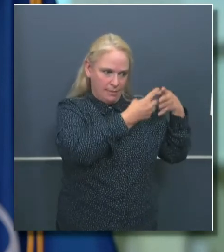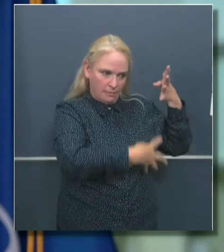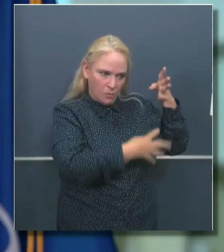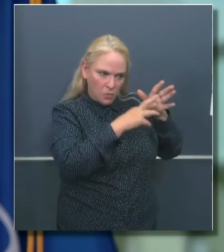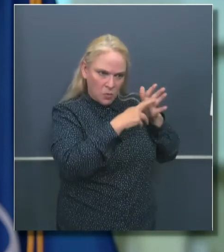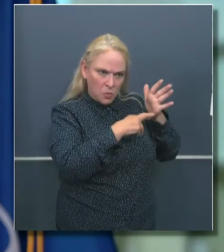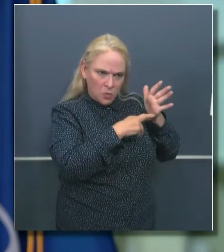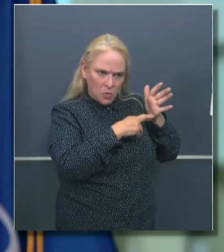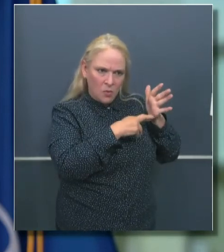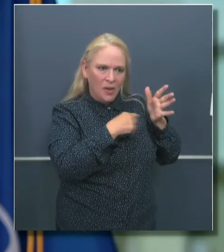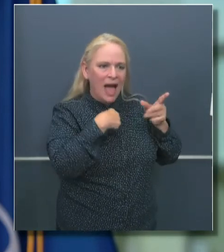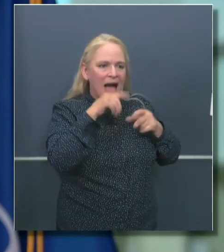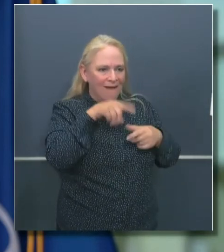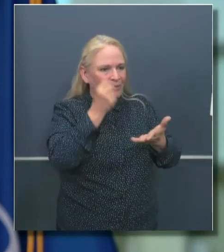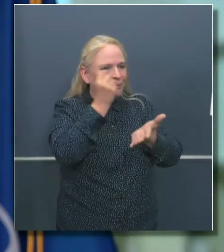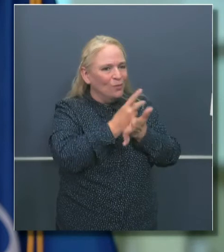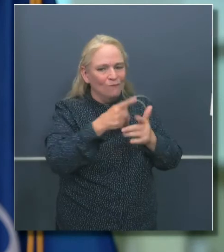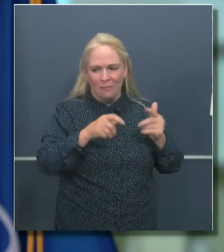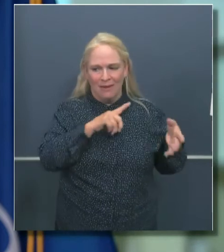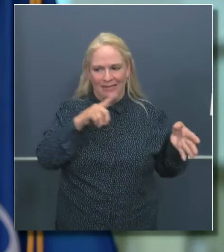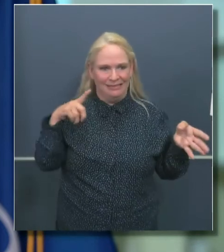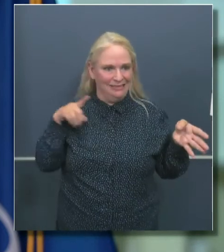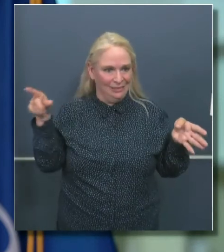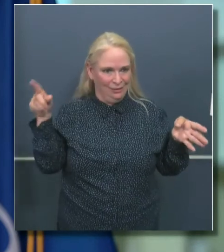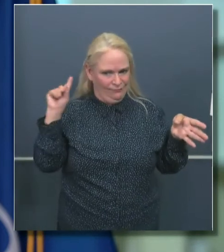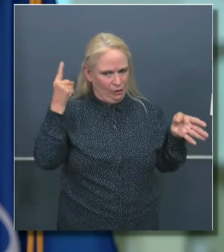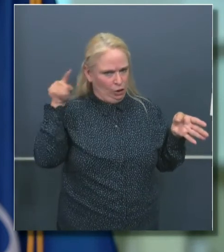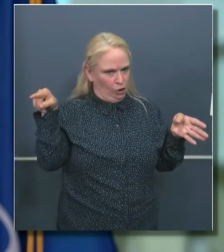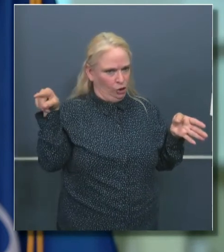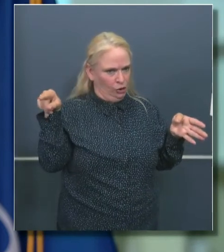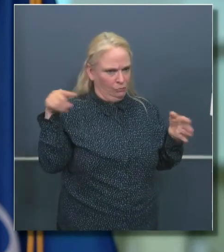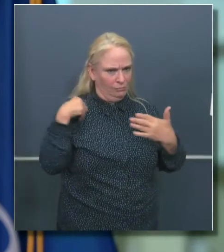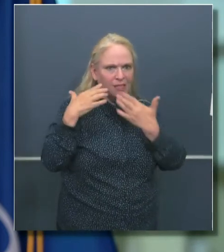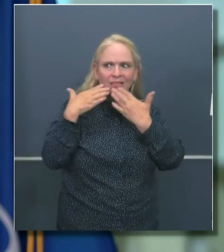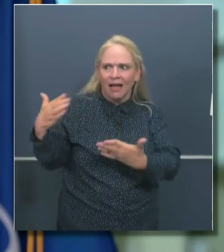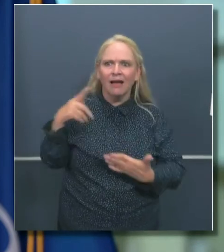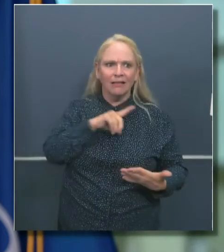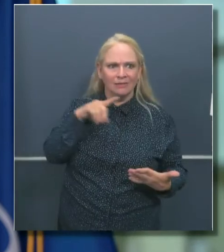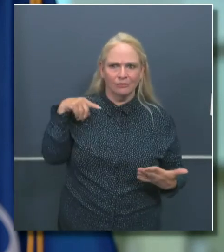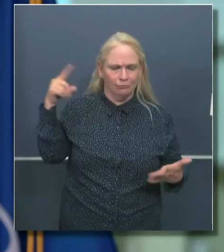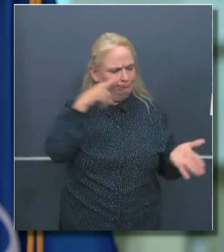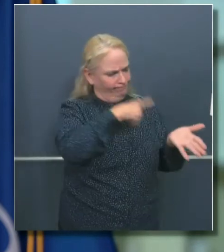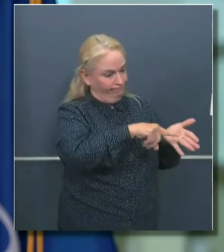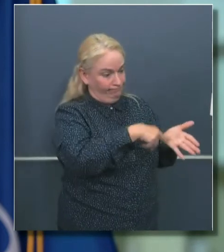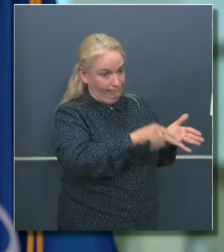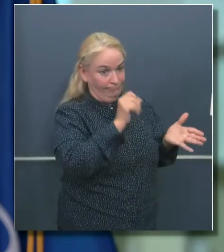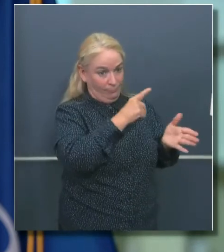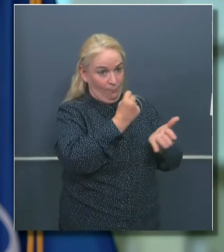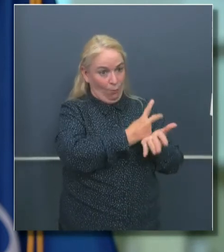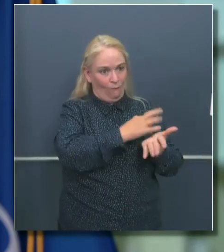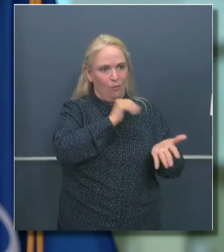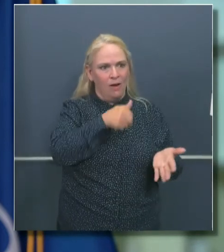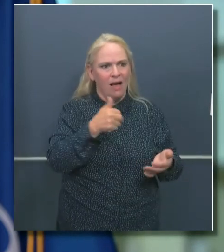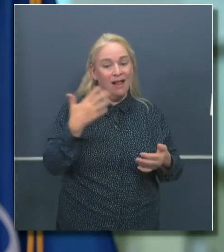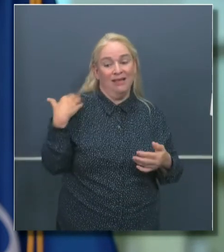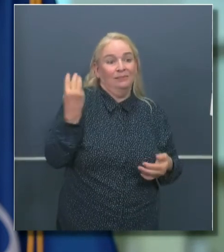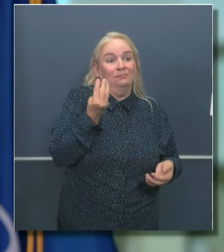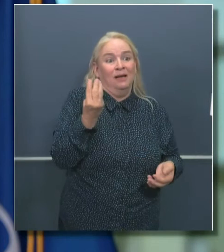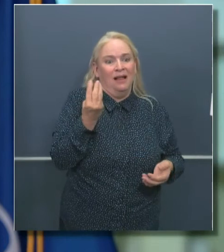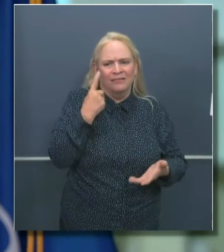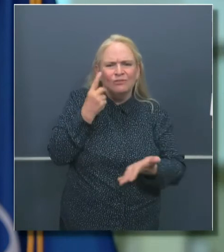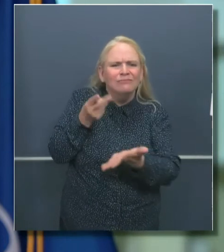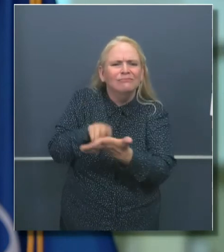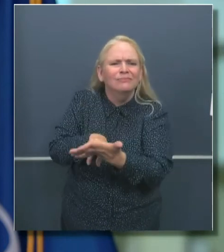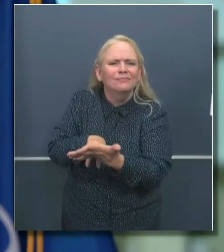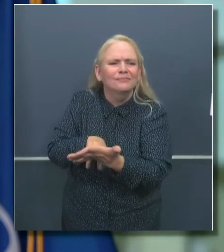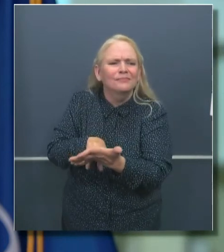from the California legislature. Let me thank the California legislature. I was able to sign a budget just on Monday that afforded